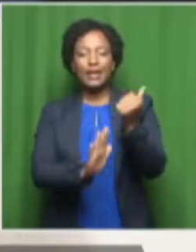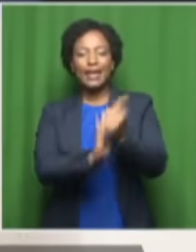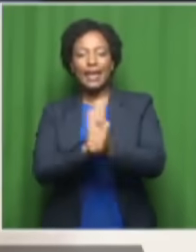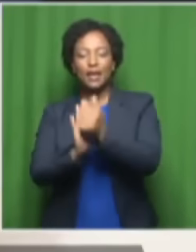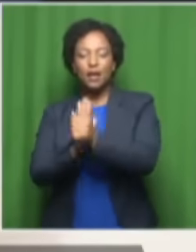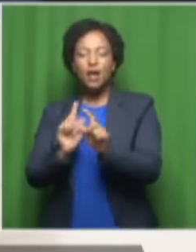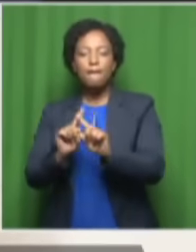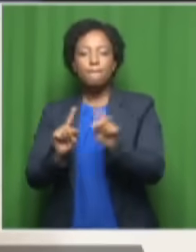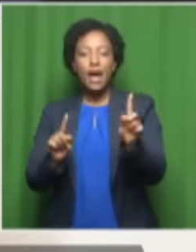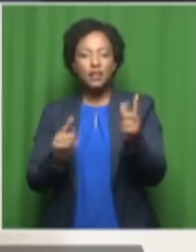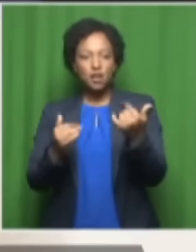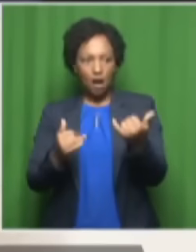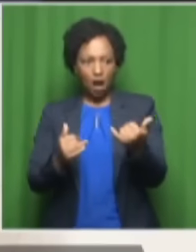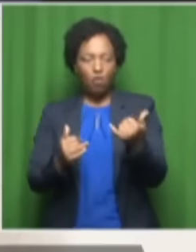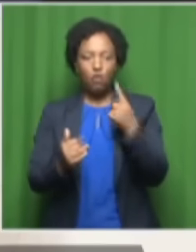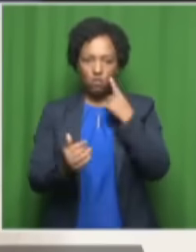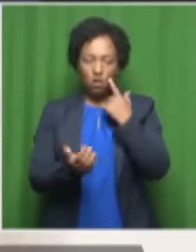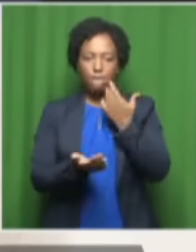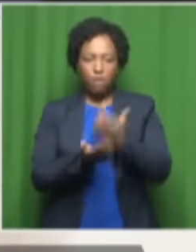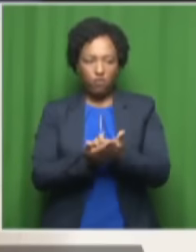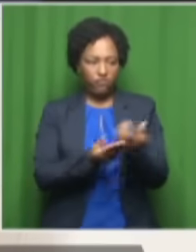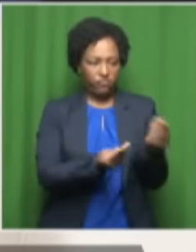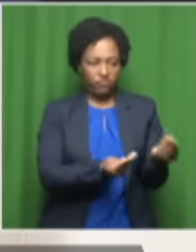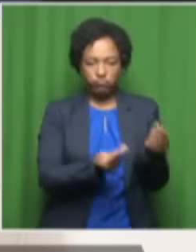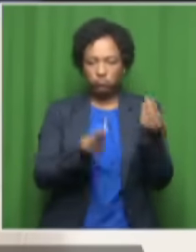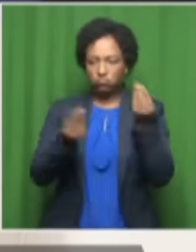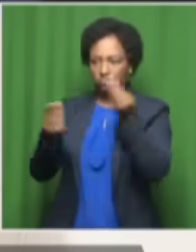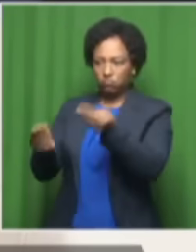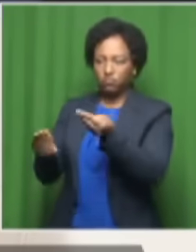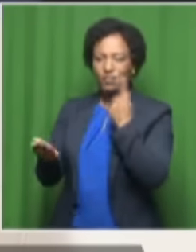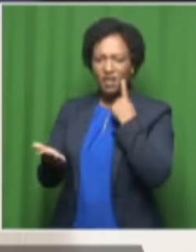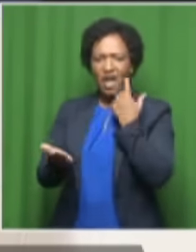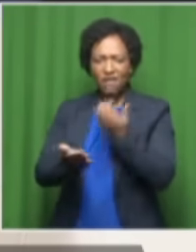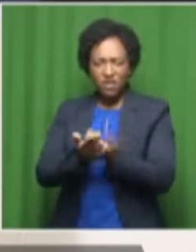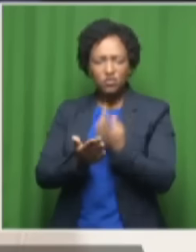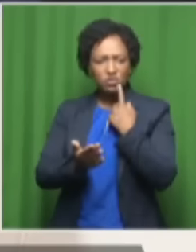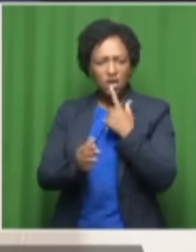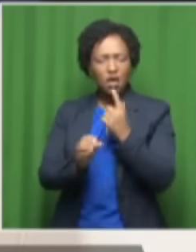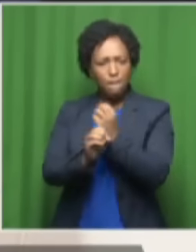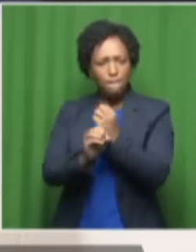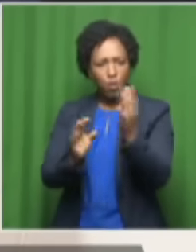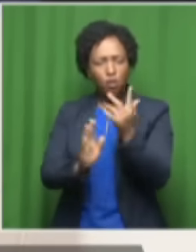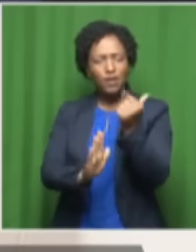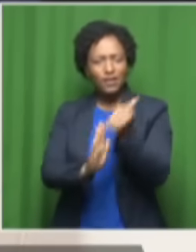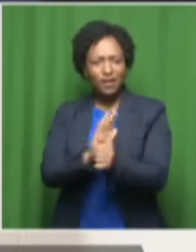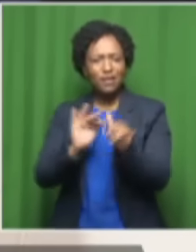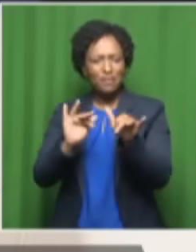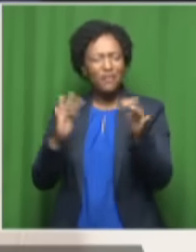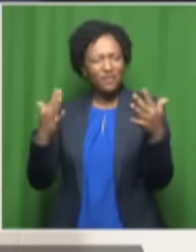statements, but to go and prove with evidence that it is happening. So in a nutshell,